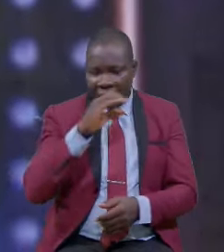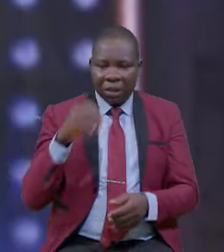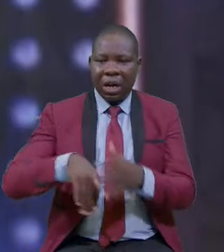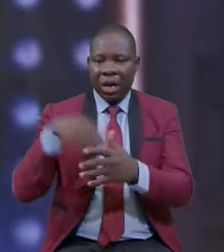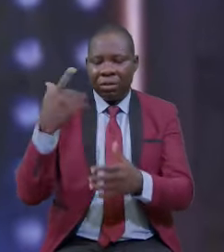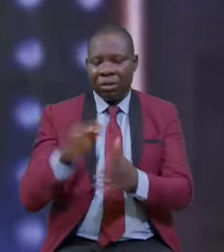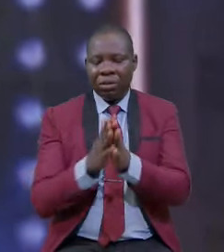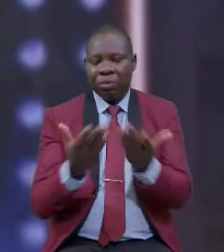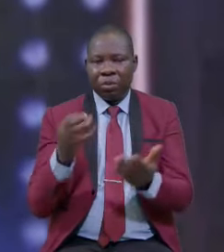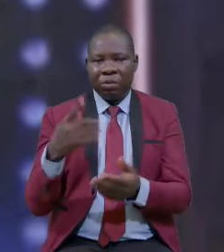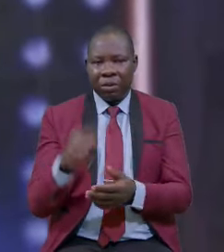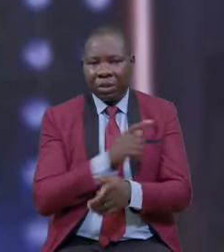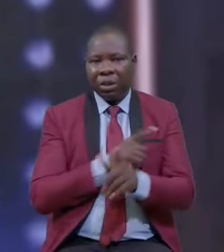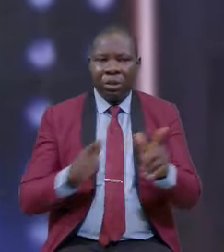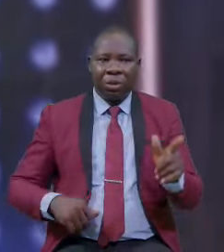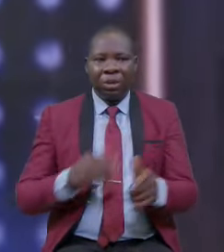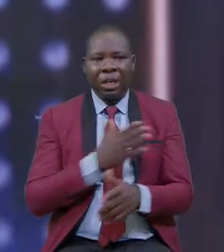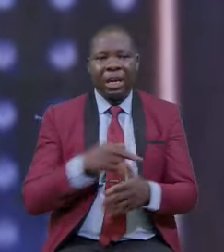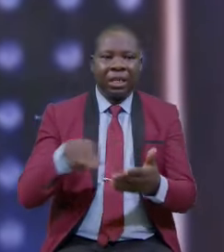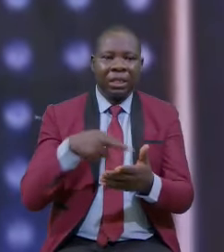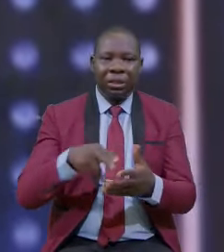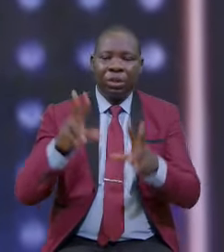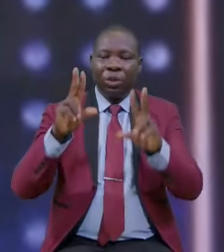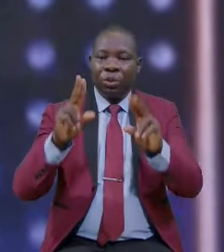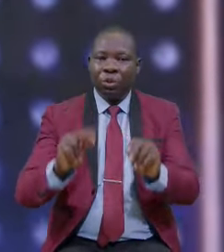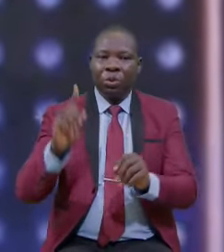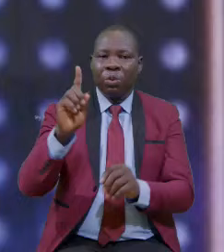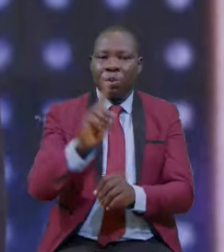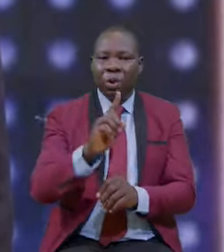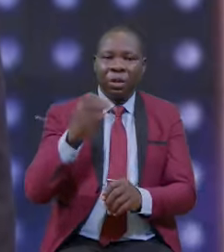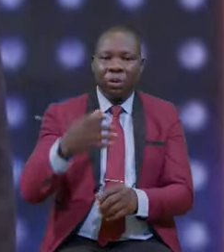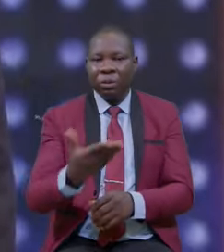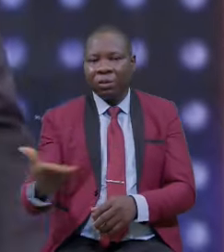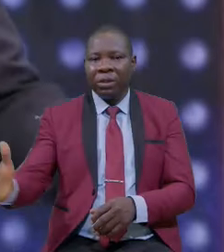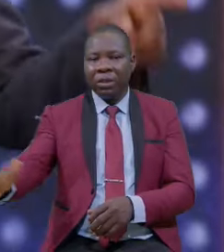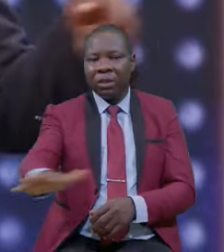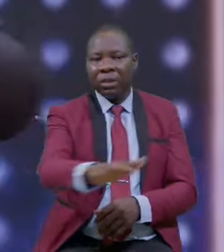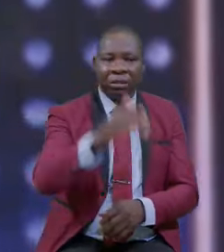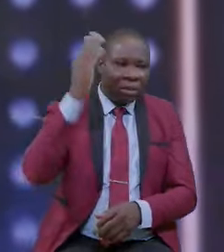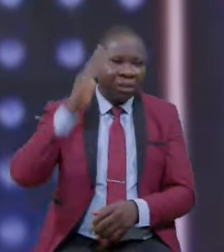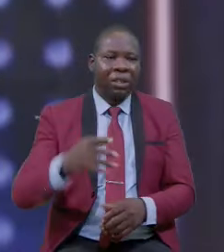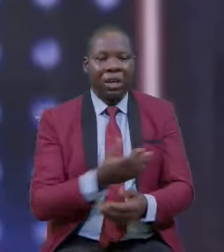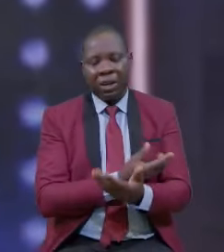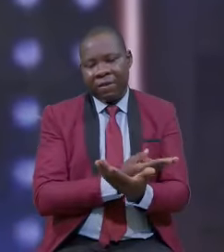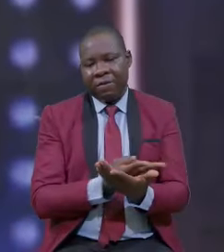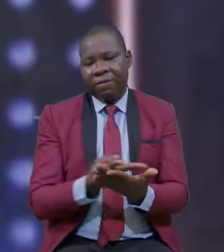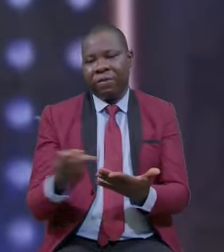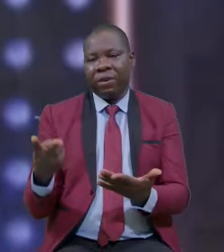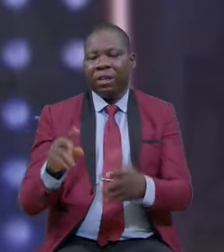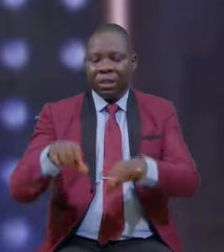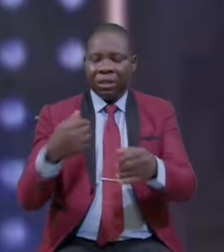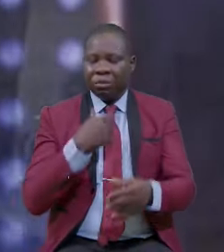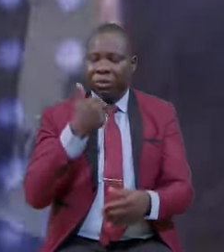of these shall fail. Give me a good amen. Amen. No promise of this book shall